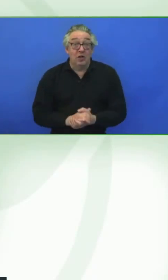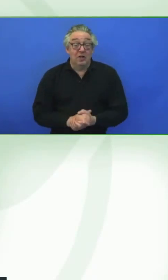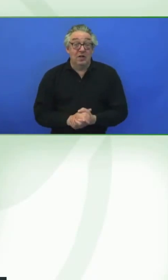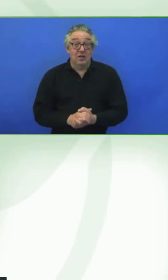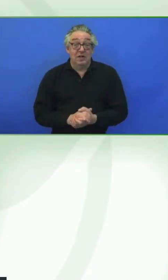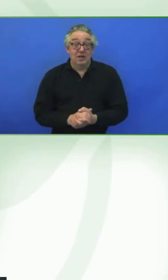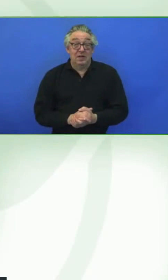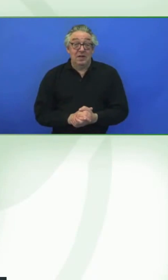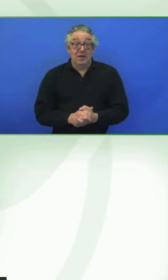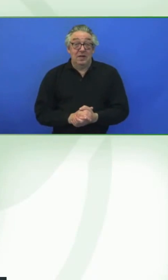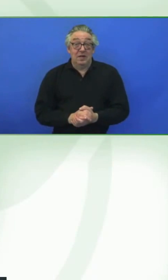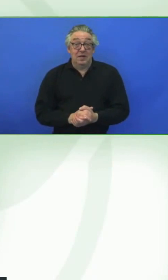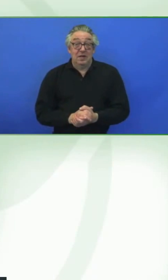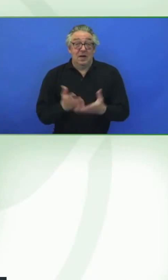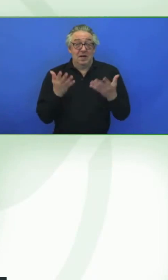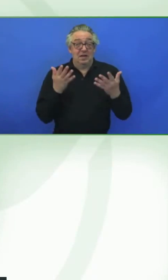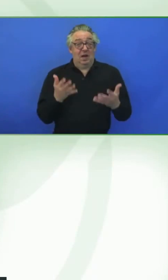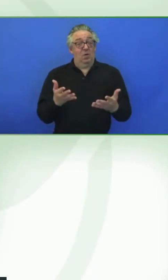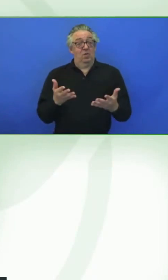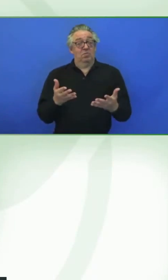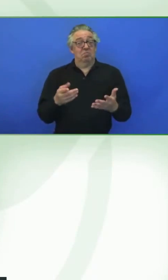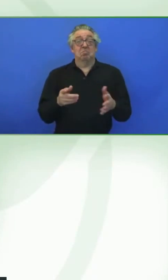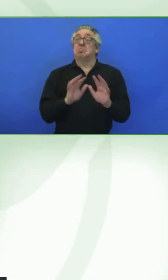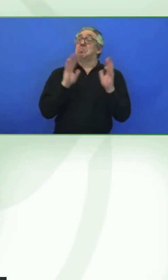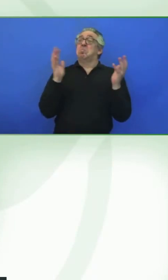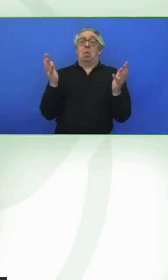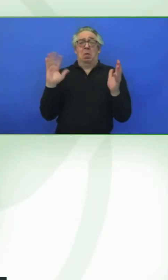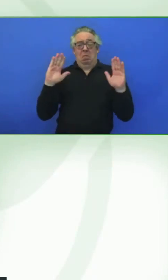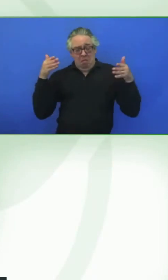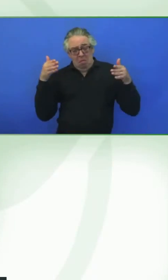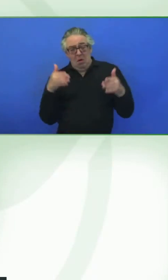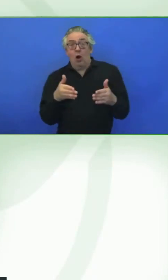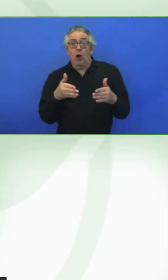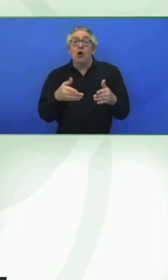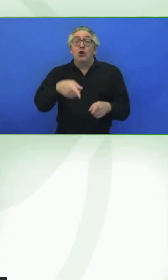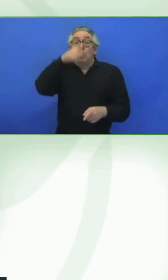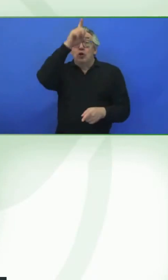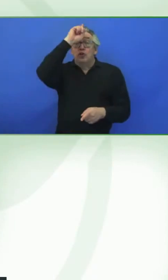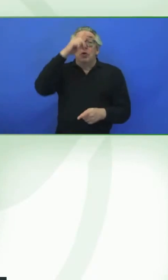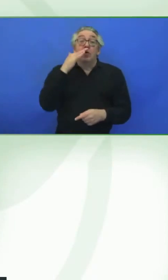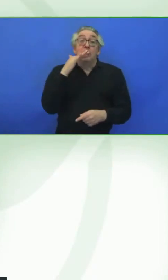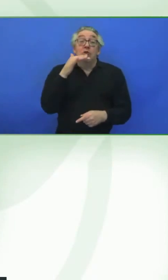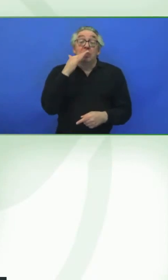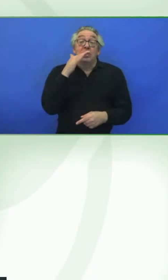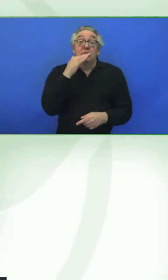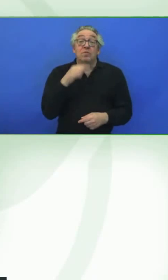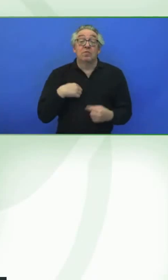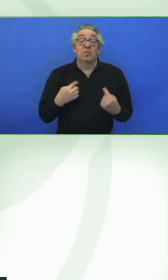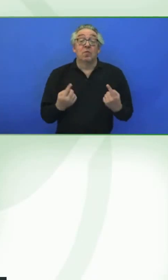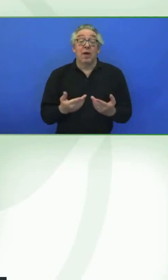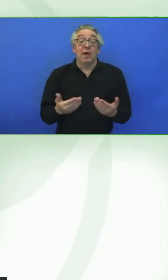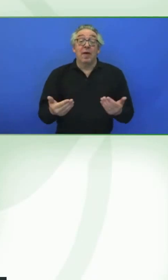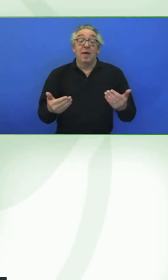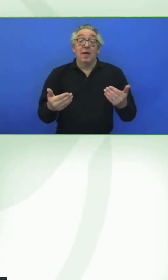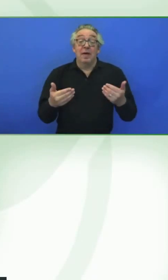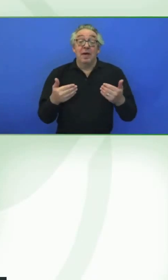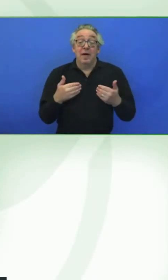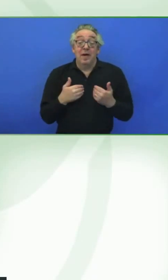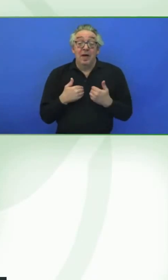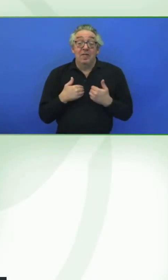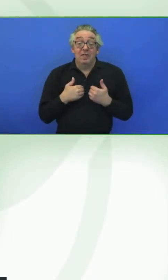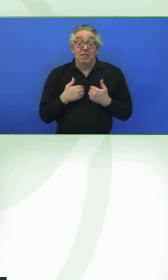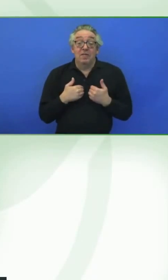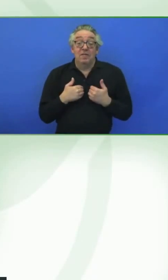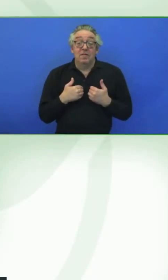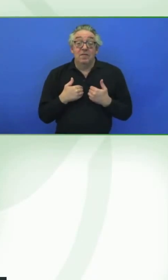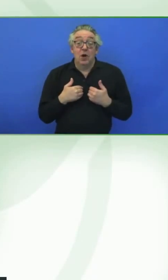speaking, we have 130 TV stations, German-speaking TV stations,